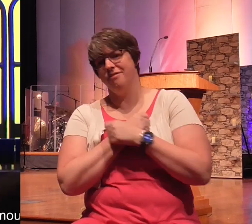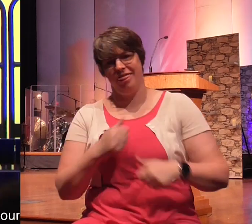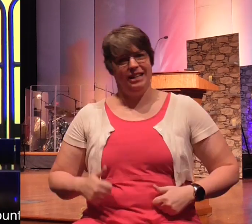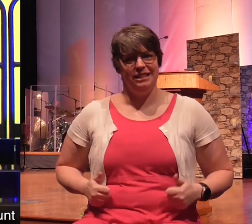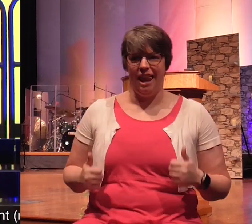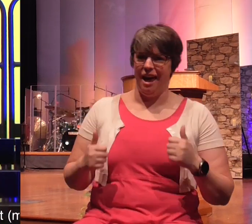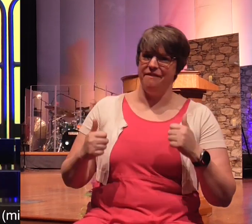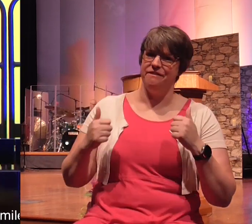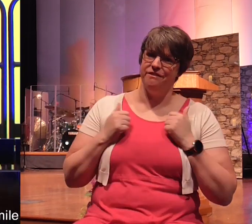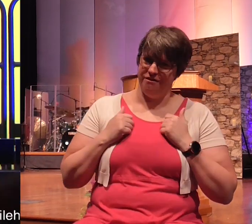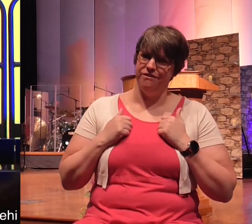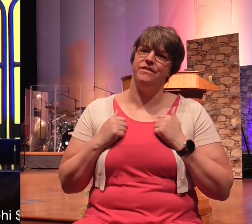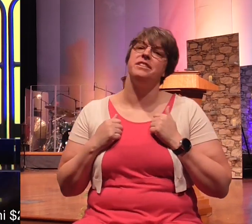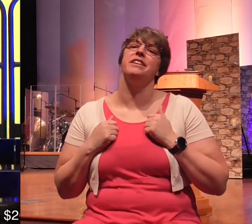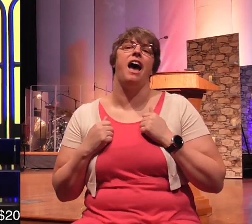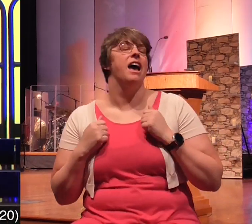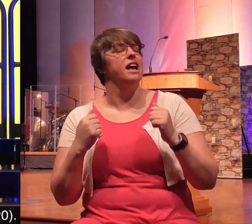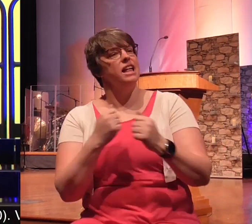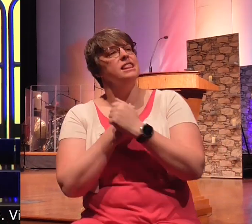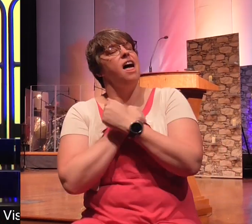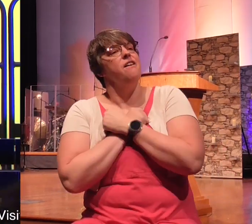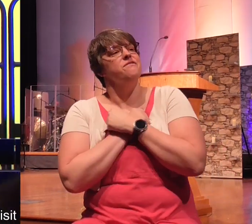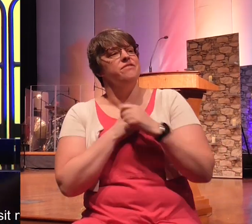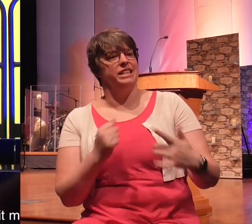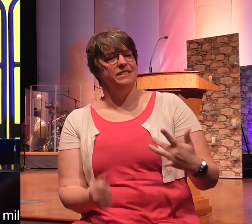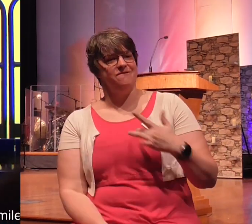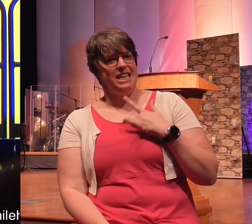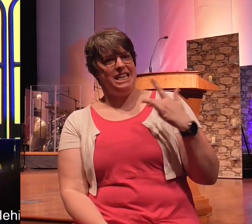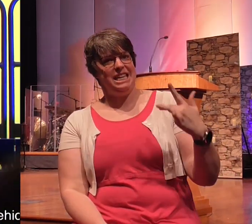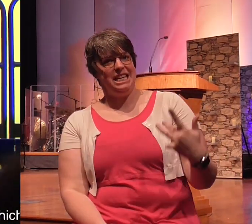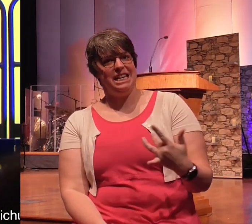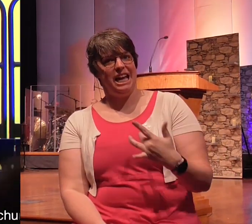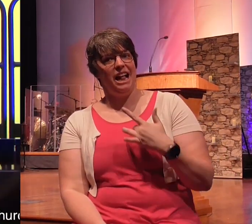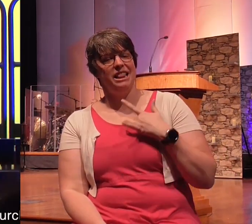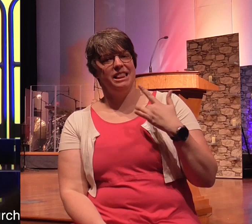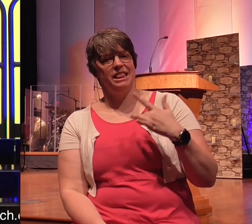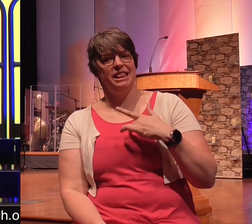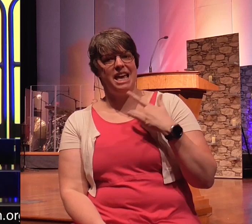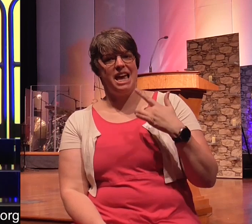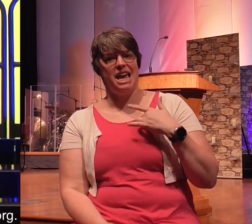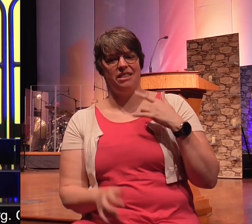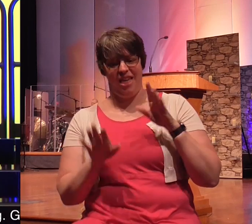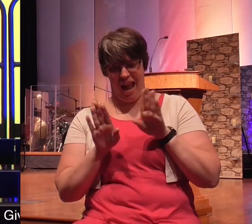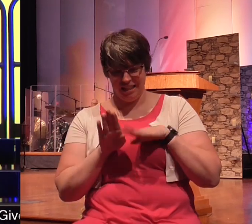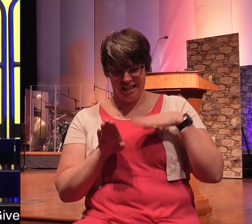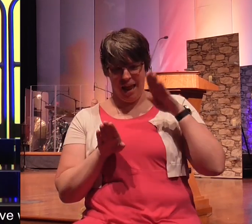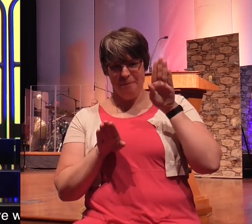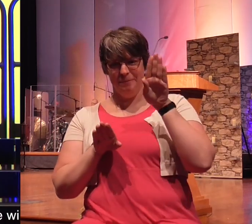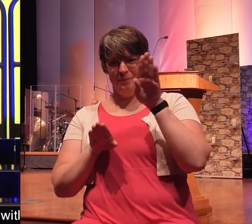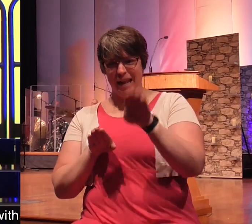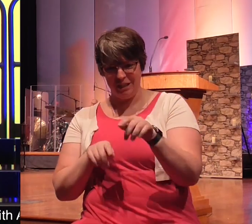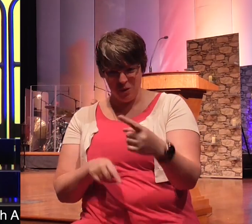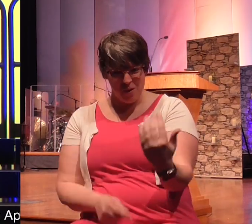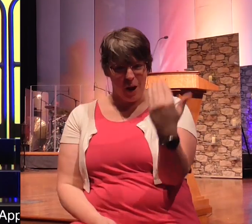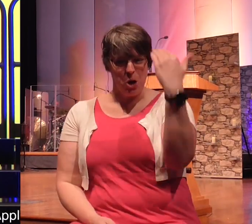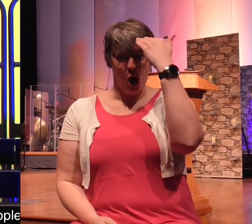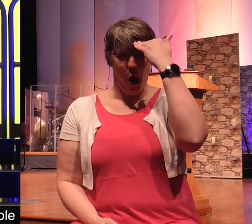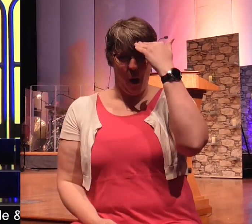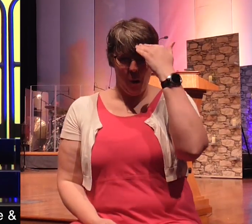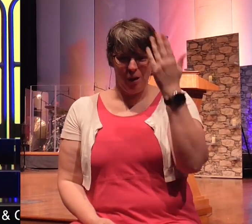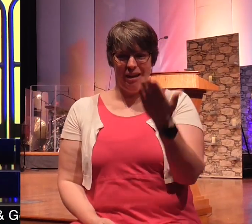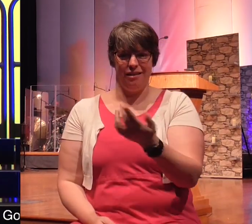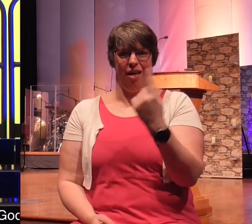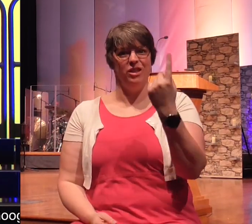Life. I love this feeling I stepped into, and knowing that's